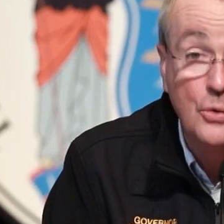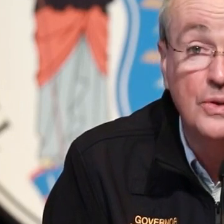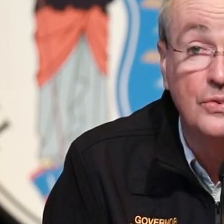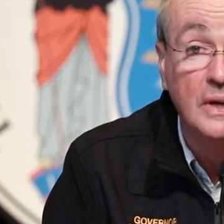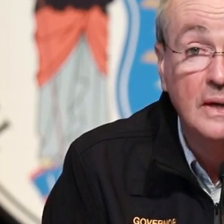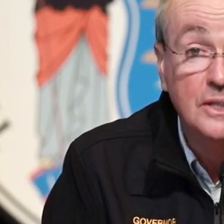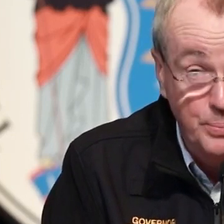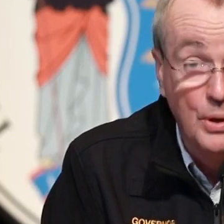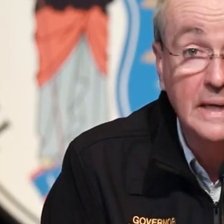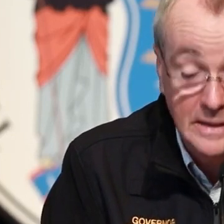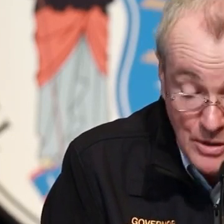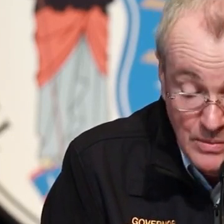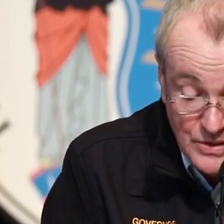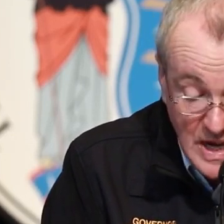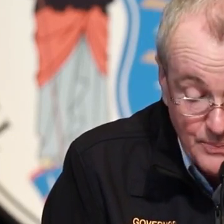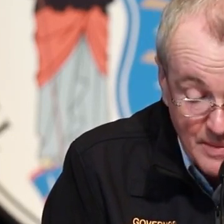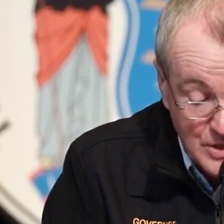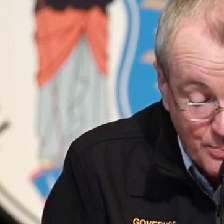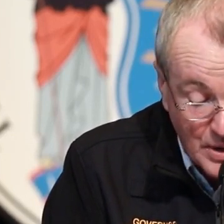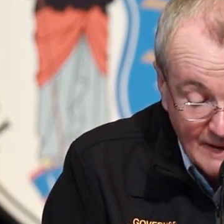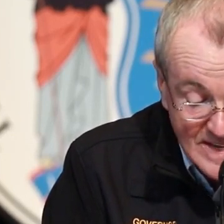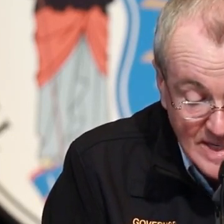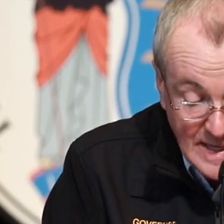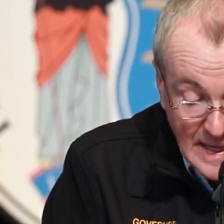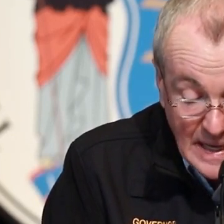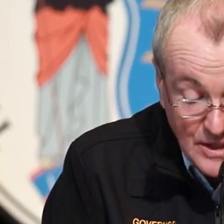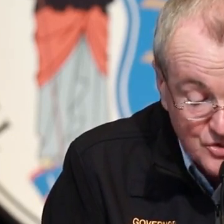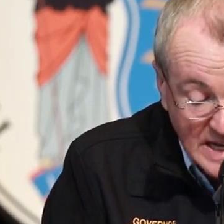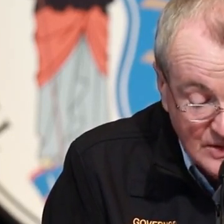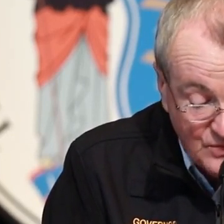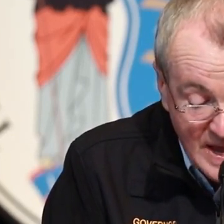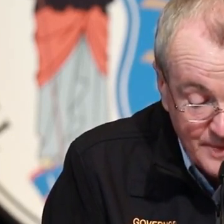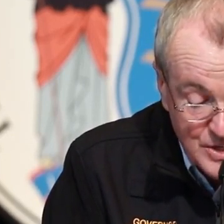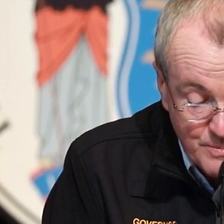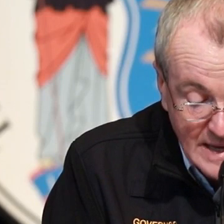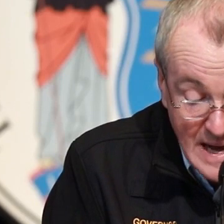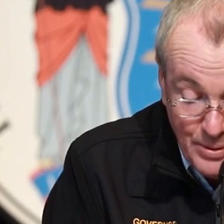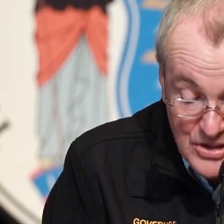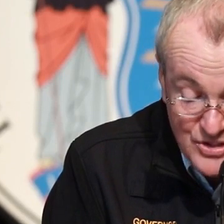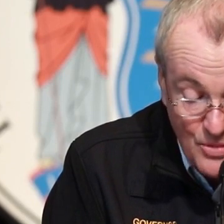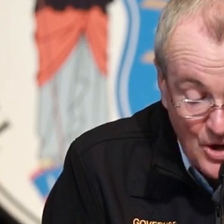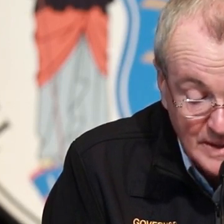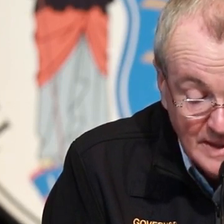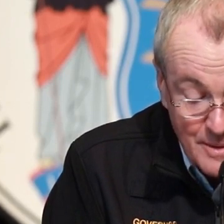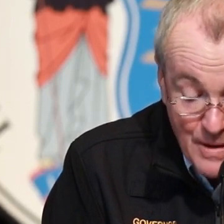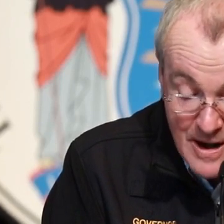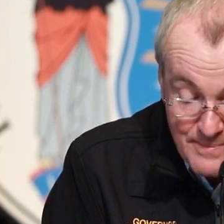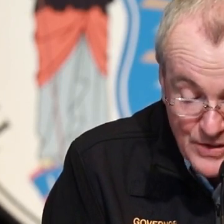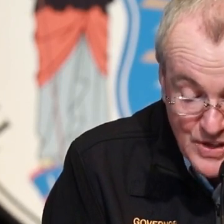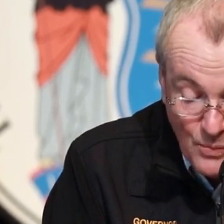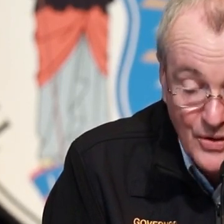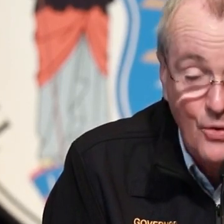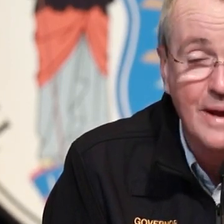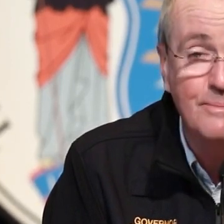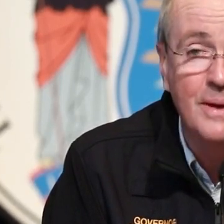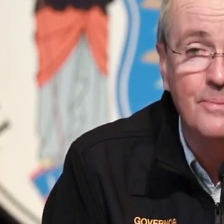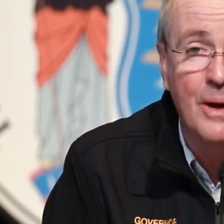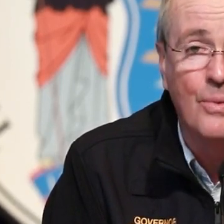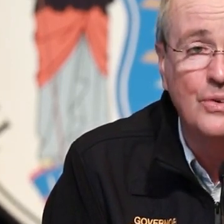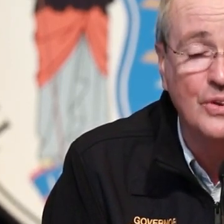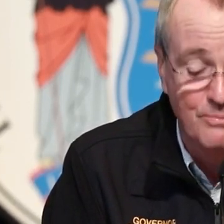Heaney, who is deployed at the moment. Keep them in your prayers. And extended families, may God bless them all. And Mary Beth said one of the